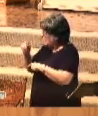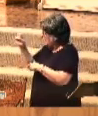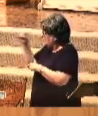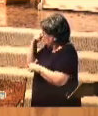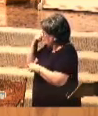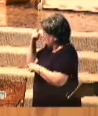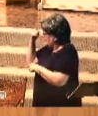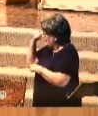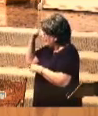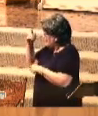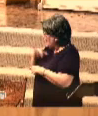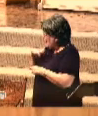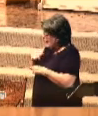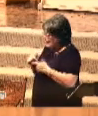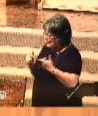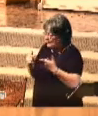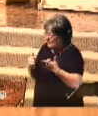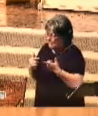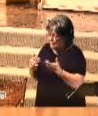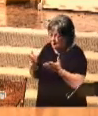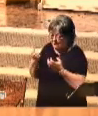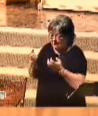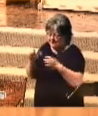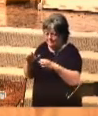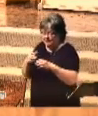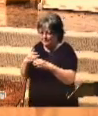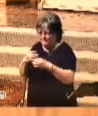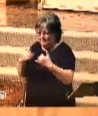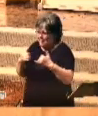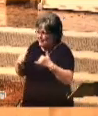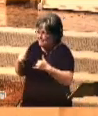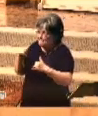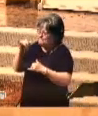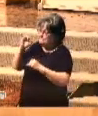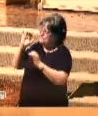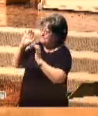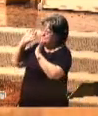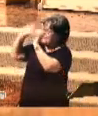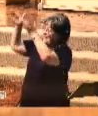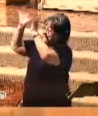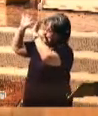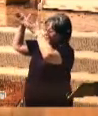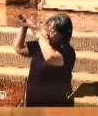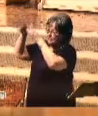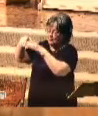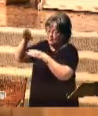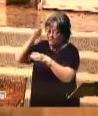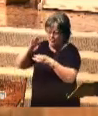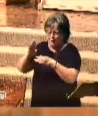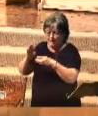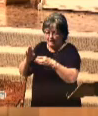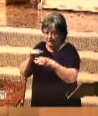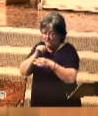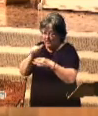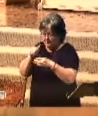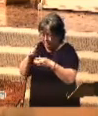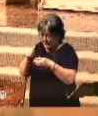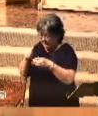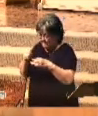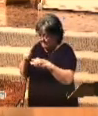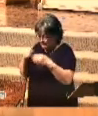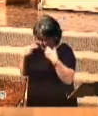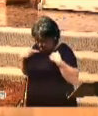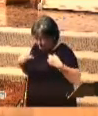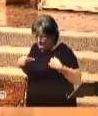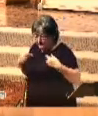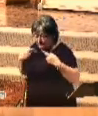think, I kind of would love to play basketball. You know, but God just didn't build you that way, you know. Maybe a center